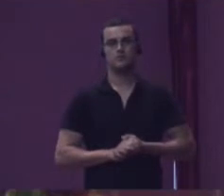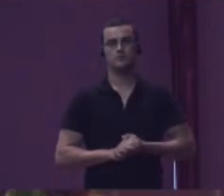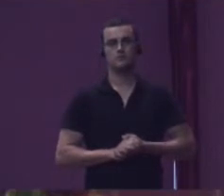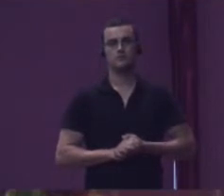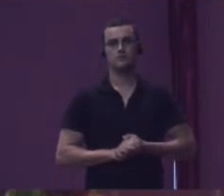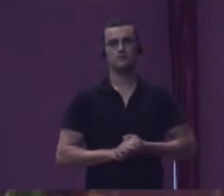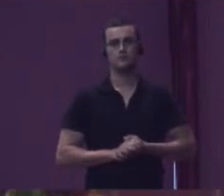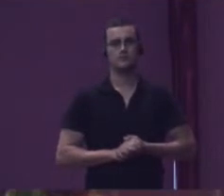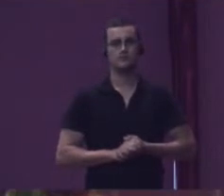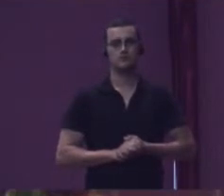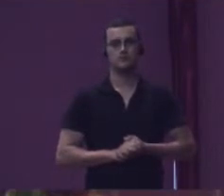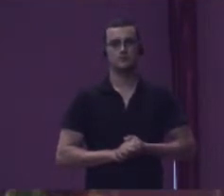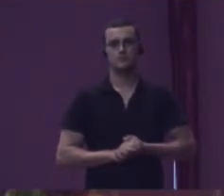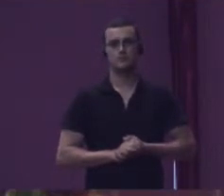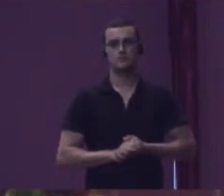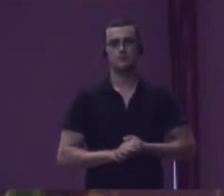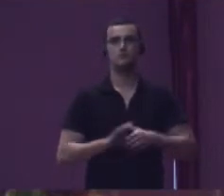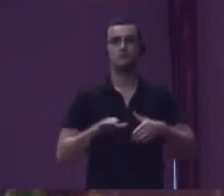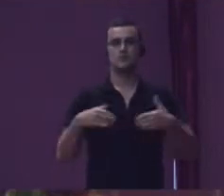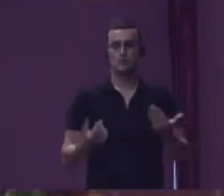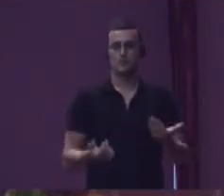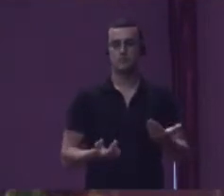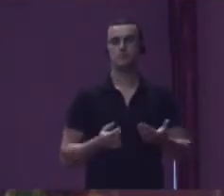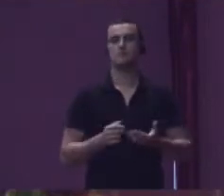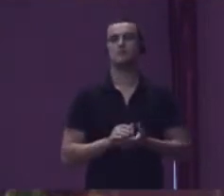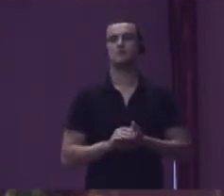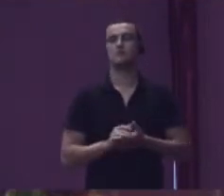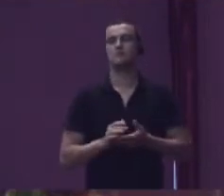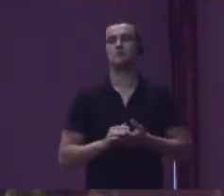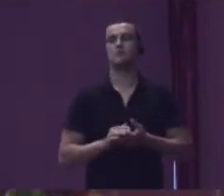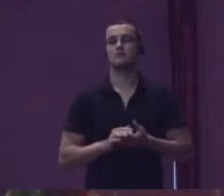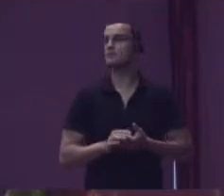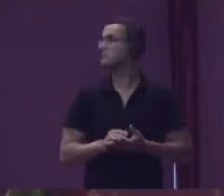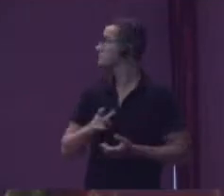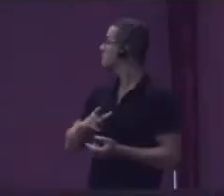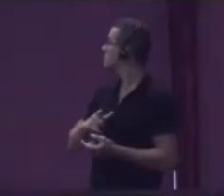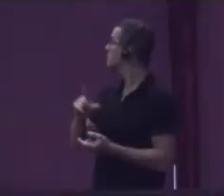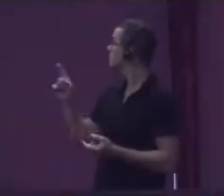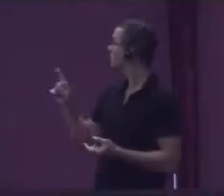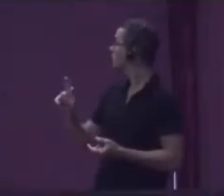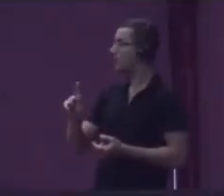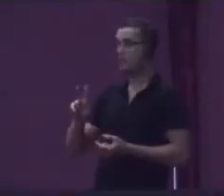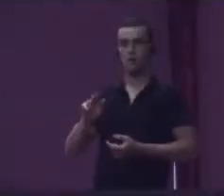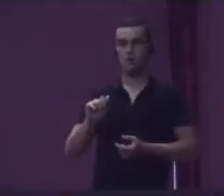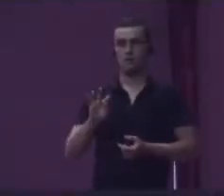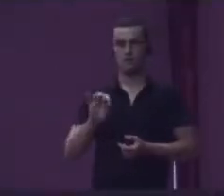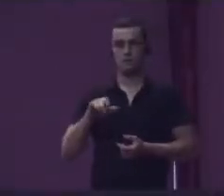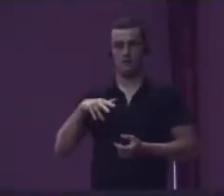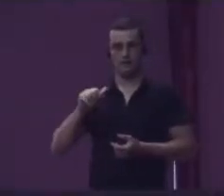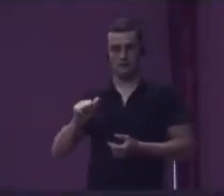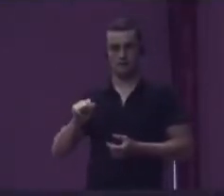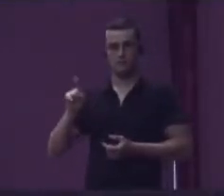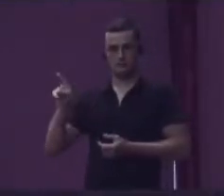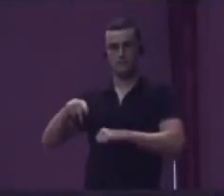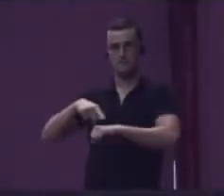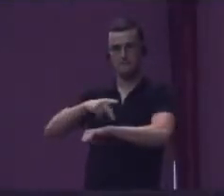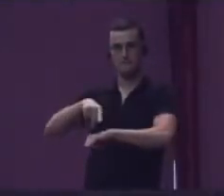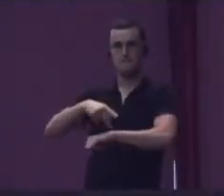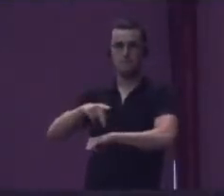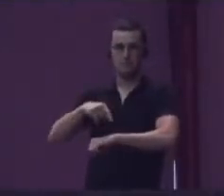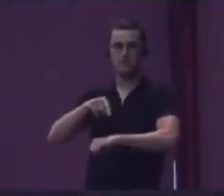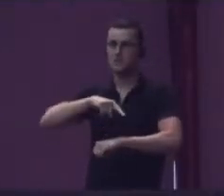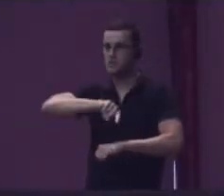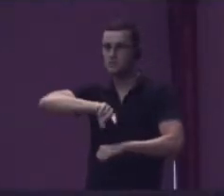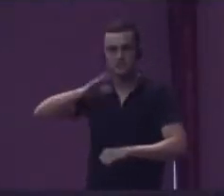As some of you, I'm sure, know, had undergone a civil war during the 80s, and